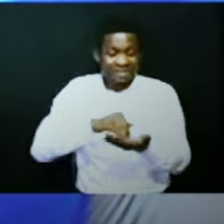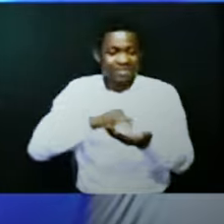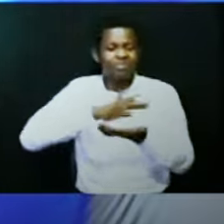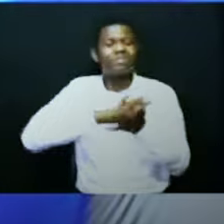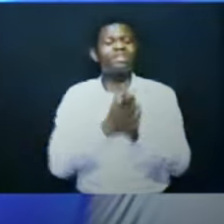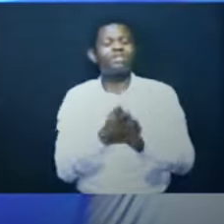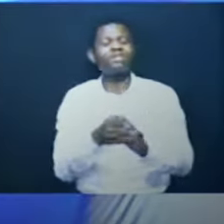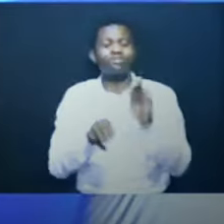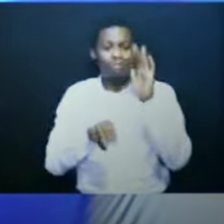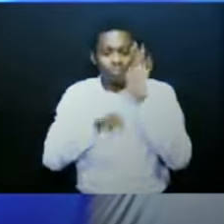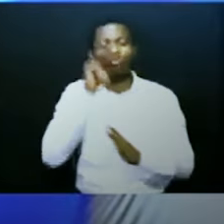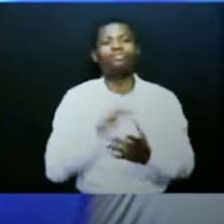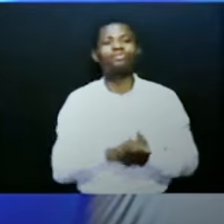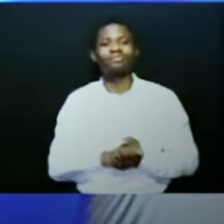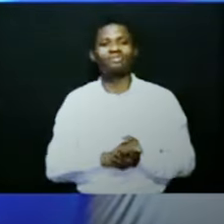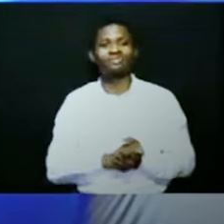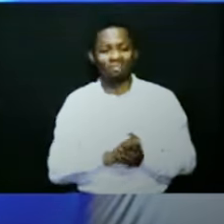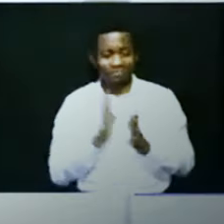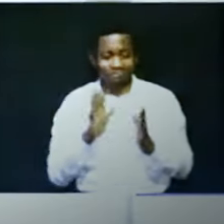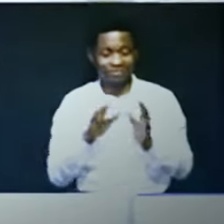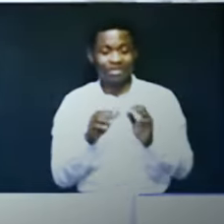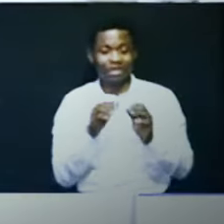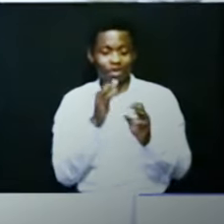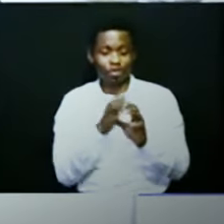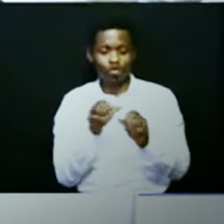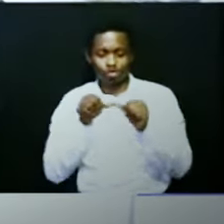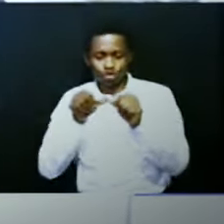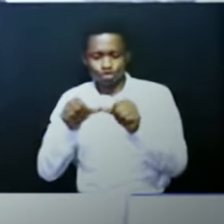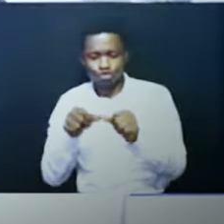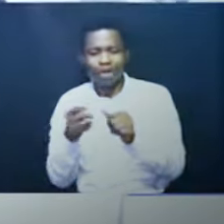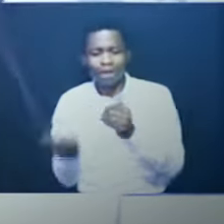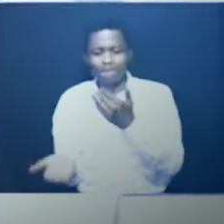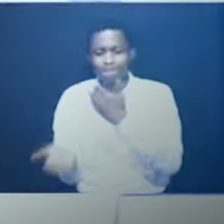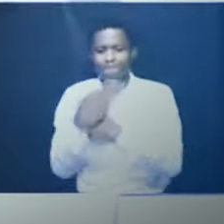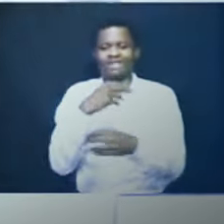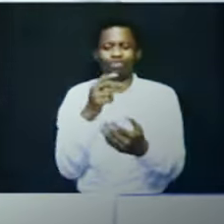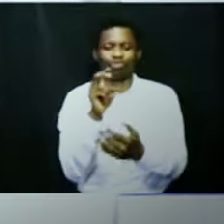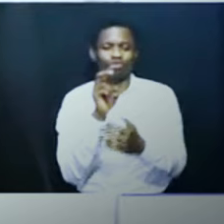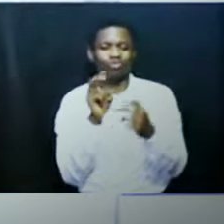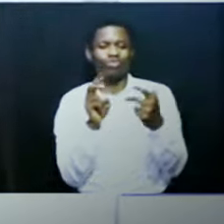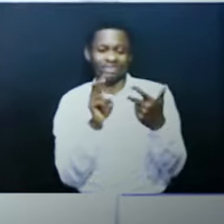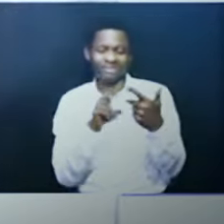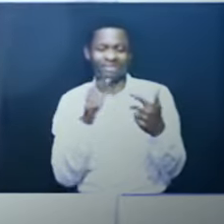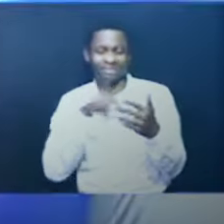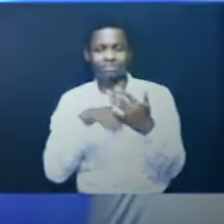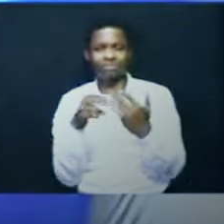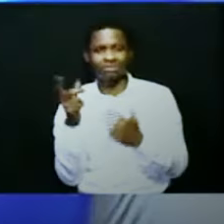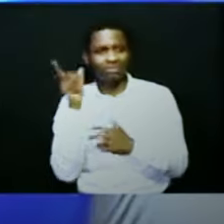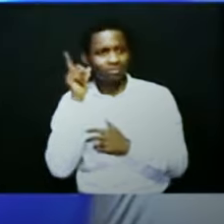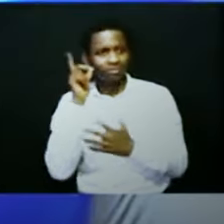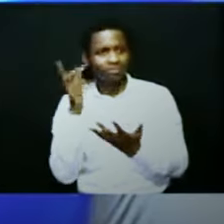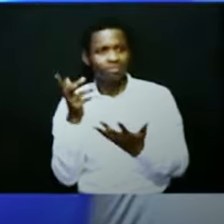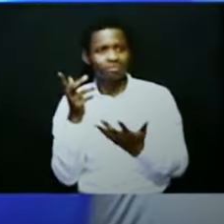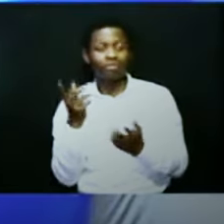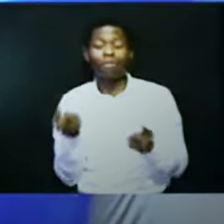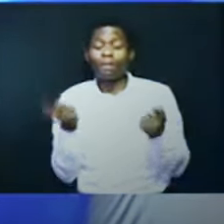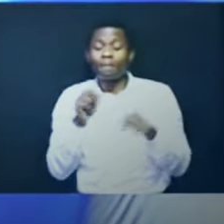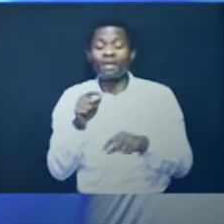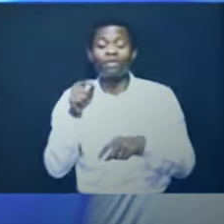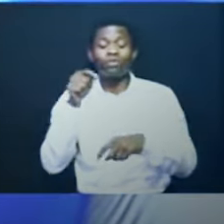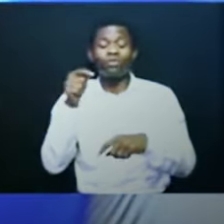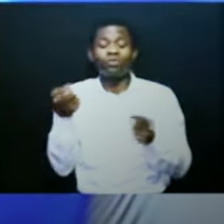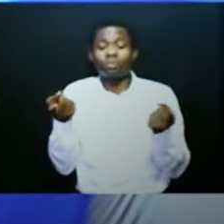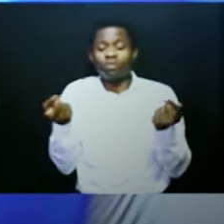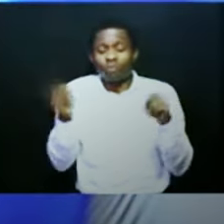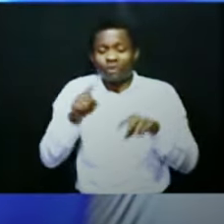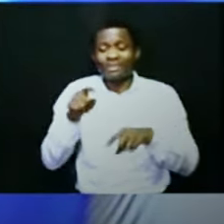Let's go to the next verse and I'll come back to 3. But when the set time had